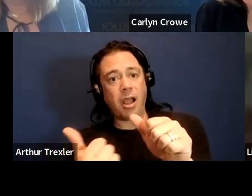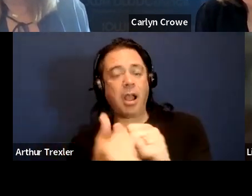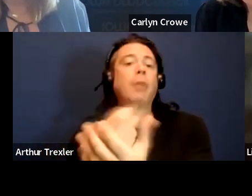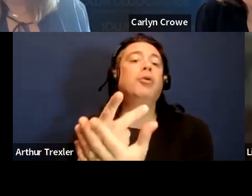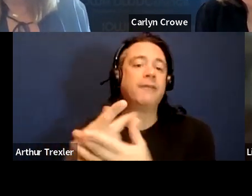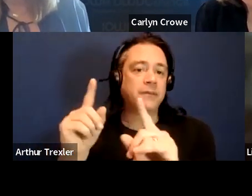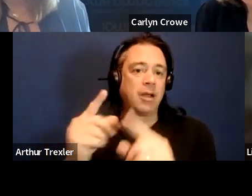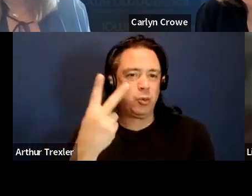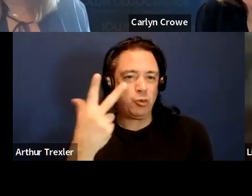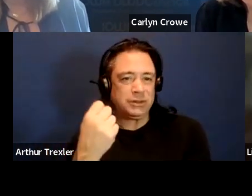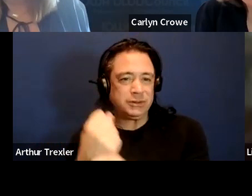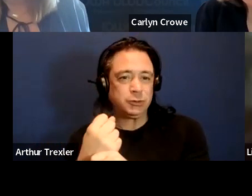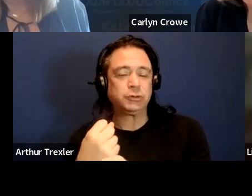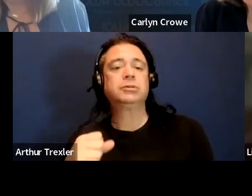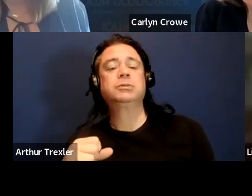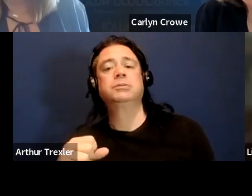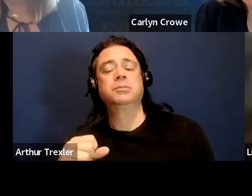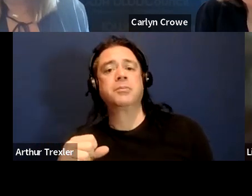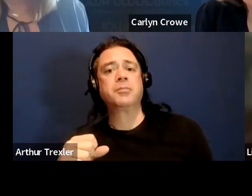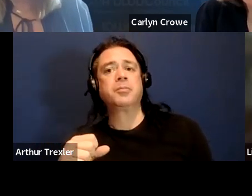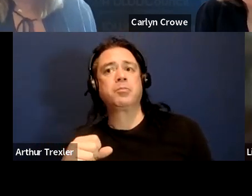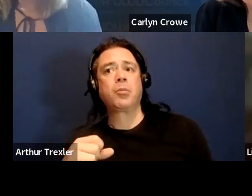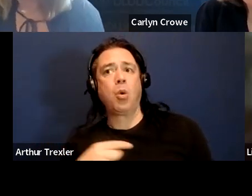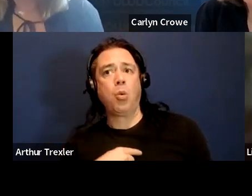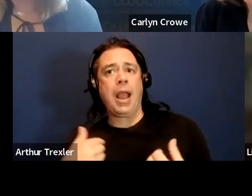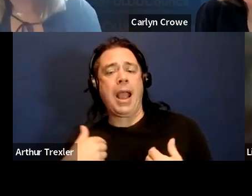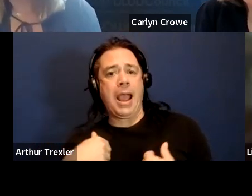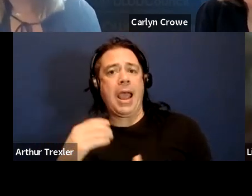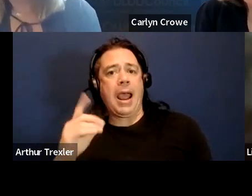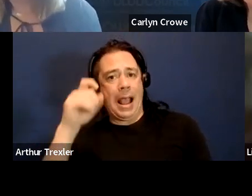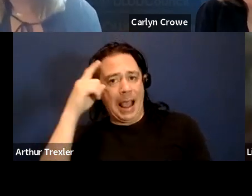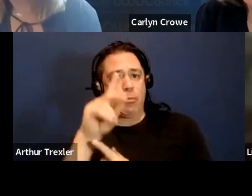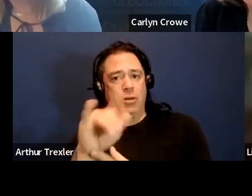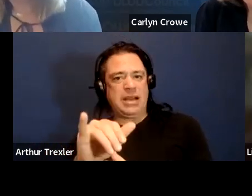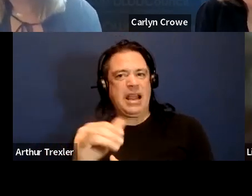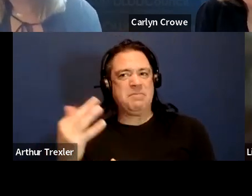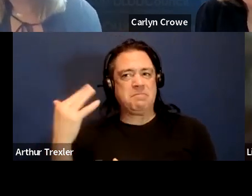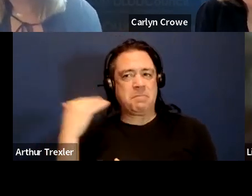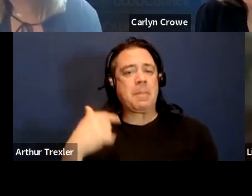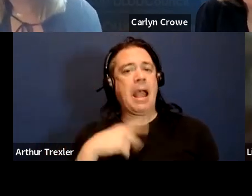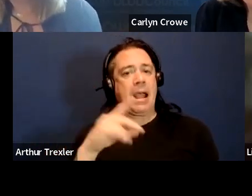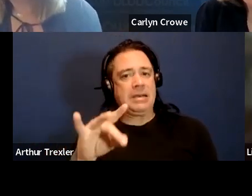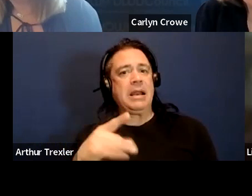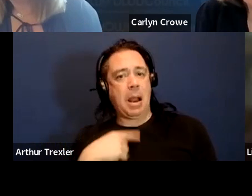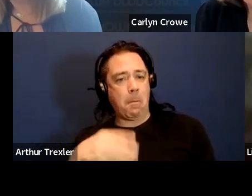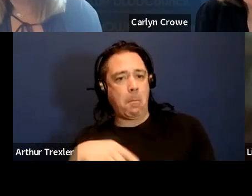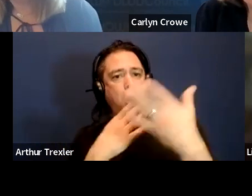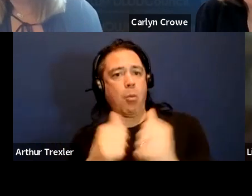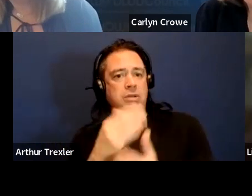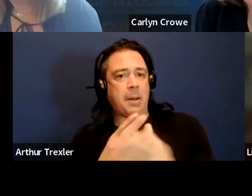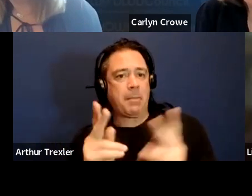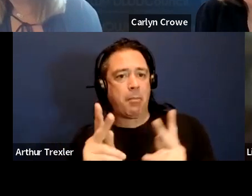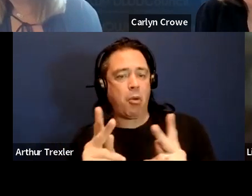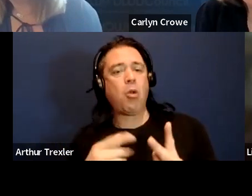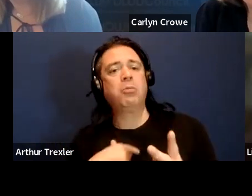You know, we had a Capitol day not that long ago at the Capitol, and I brought up with a couple of people where,